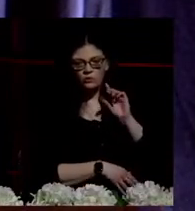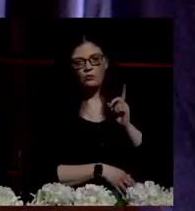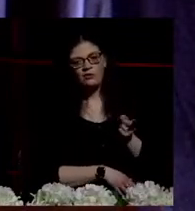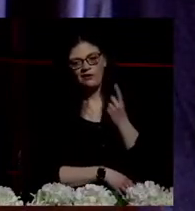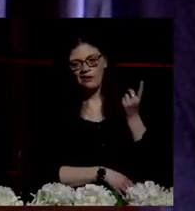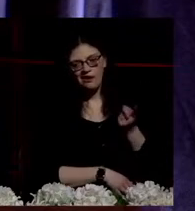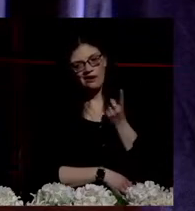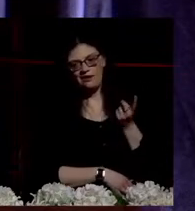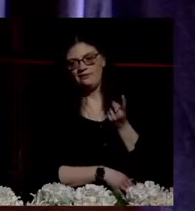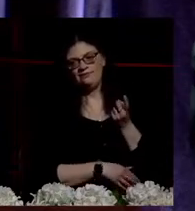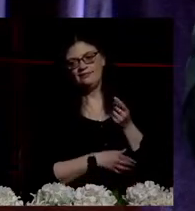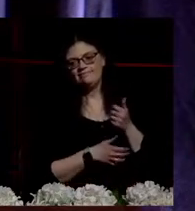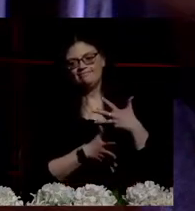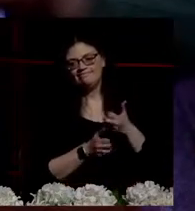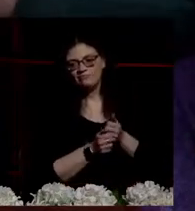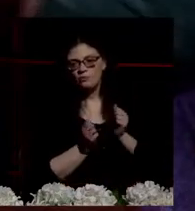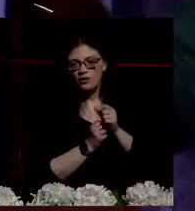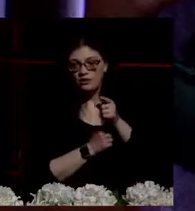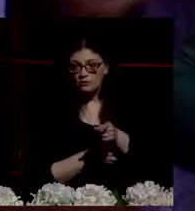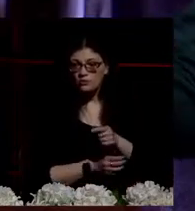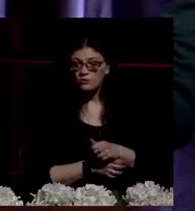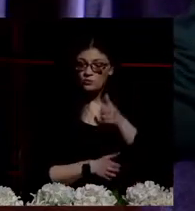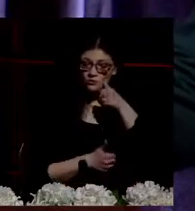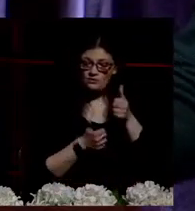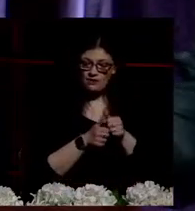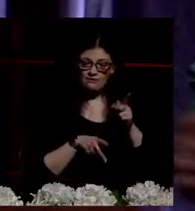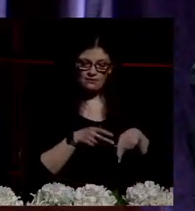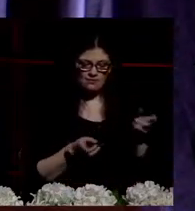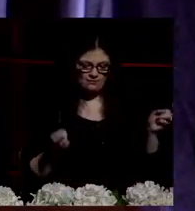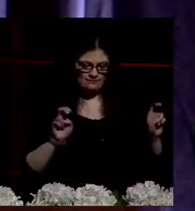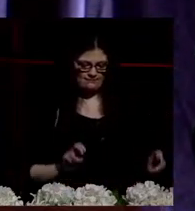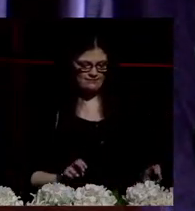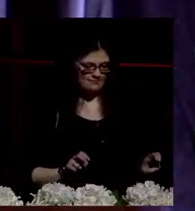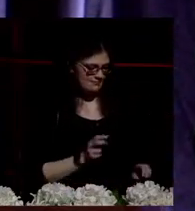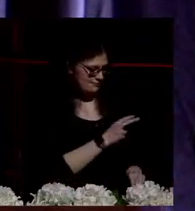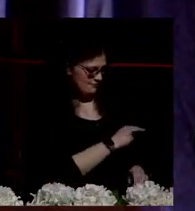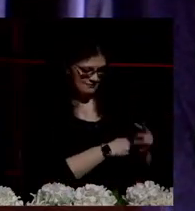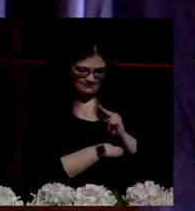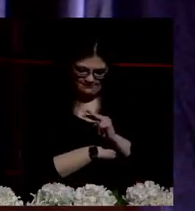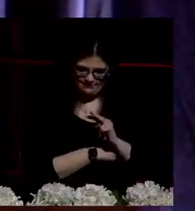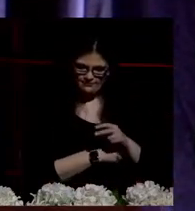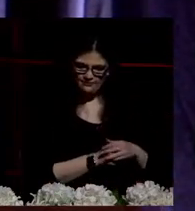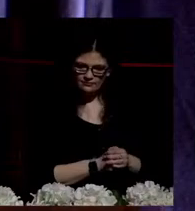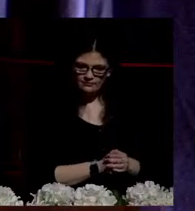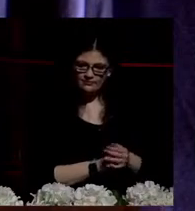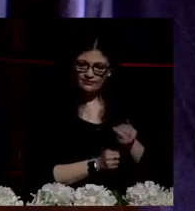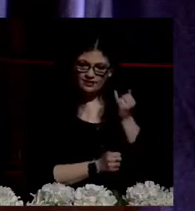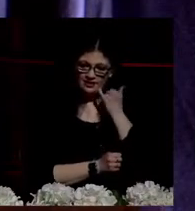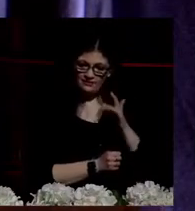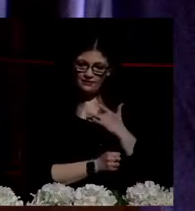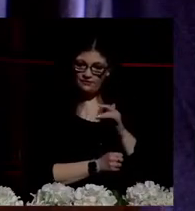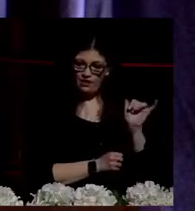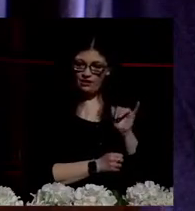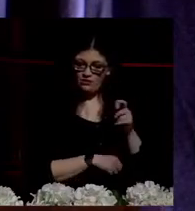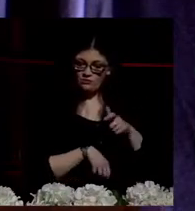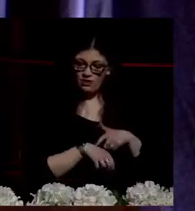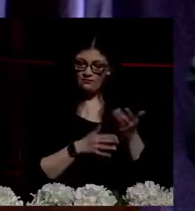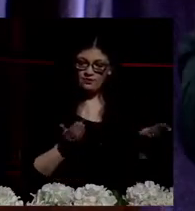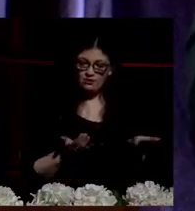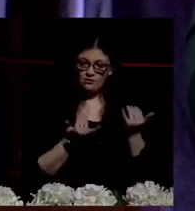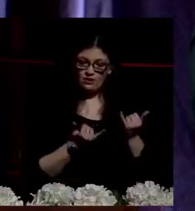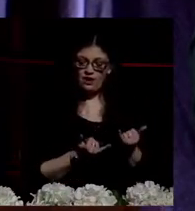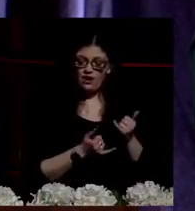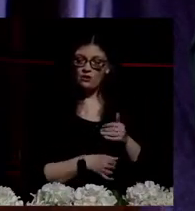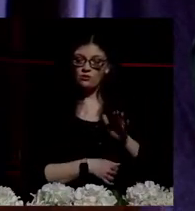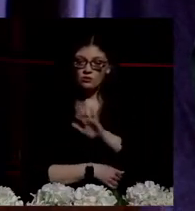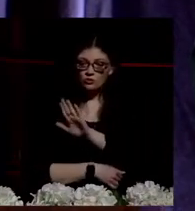you. Remember the people you're sitting next to today. Whether or not it felt like it while you were here at Wooster, these people